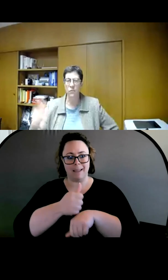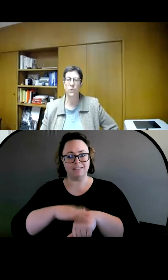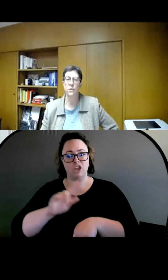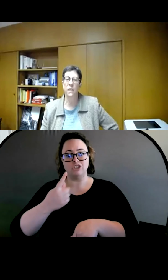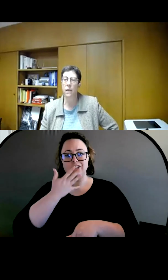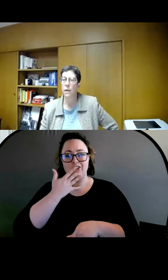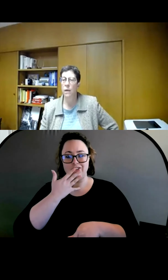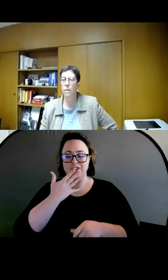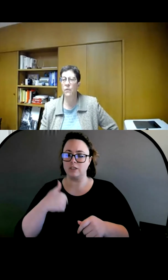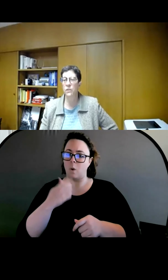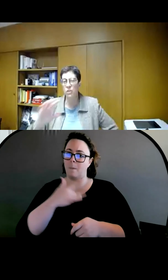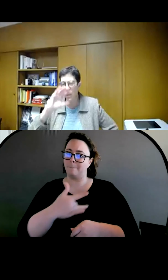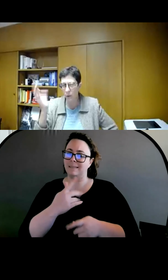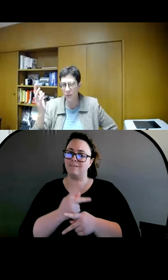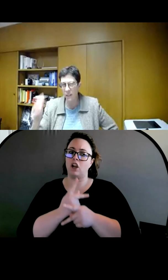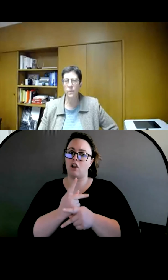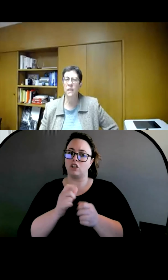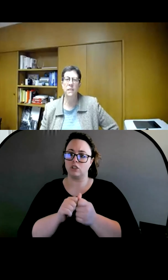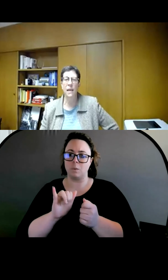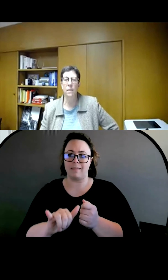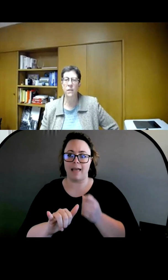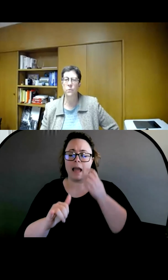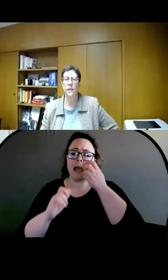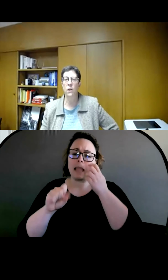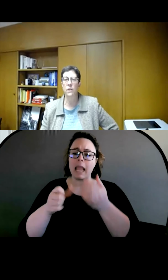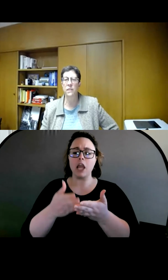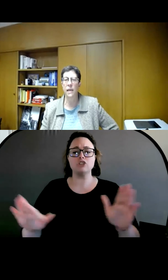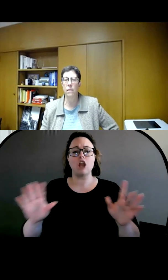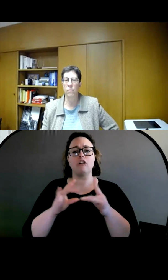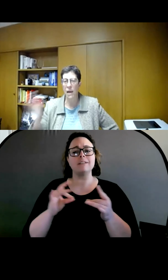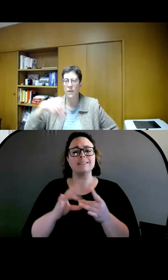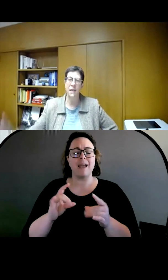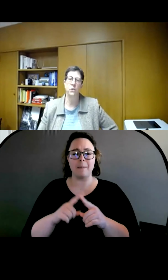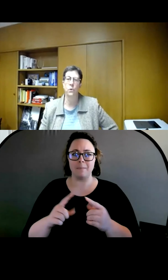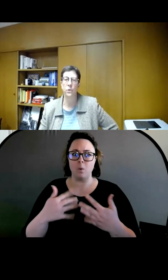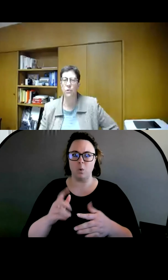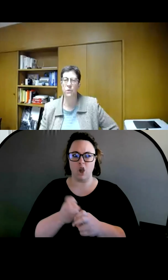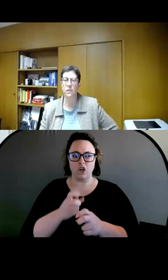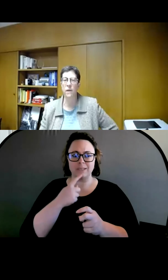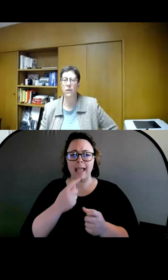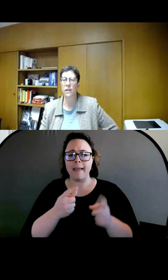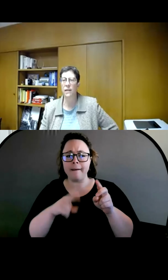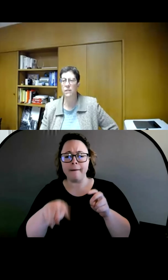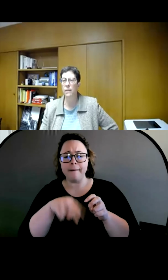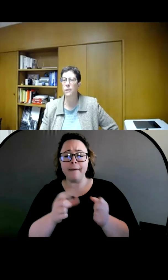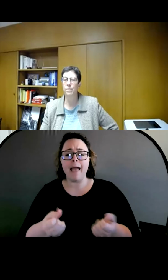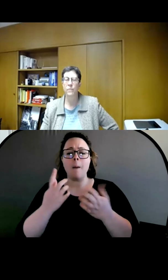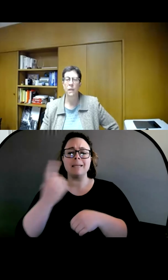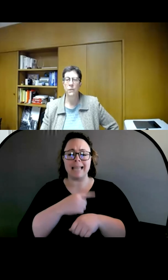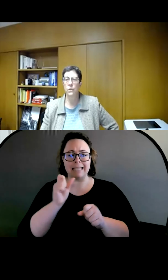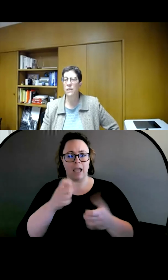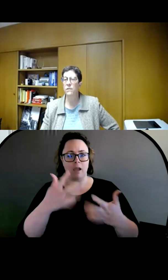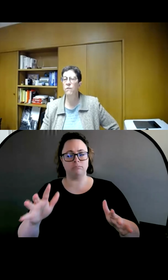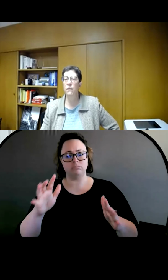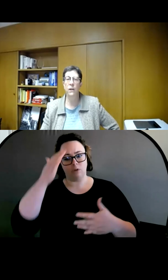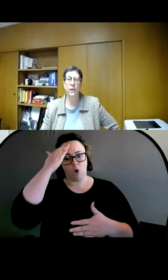age of bruising. There's some general things we can say, but it's really hard to say how many days old a bruise is by looking at its color.